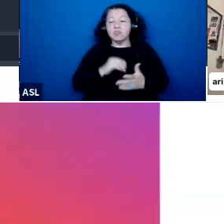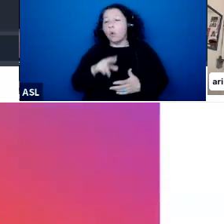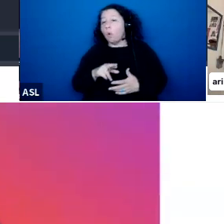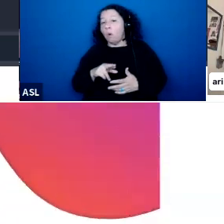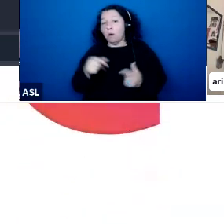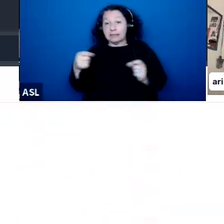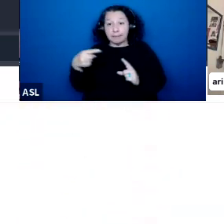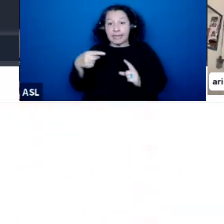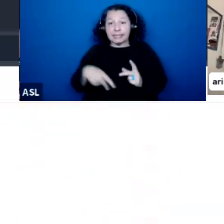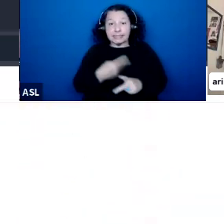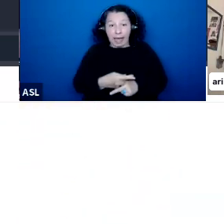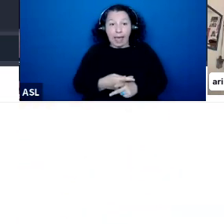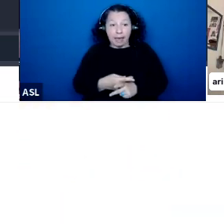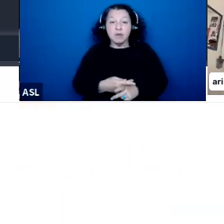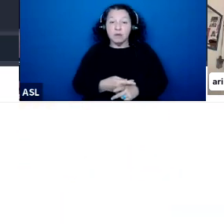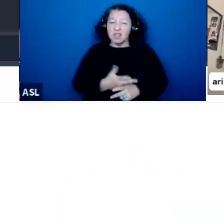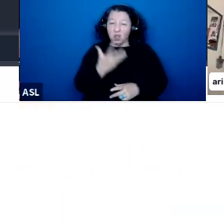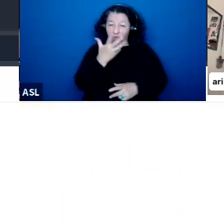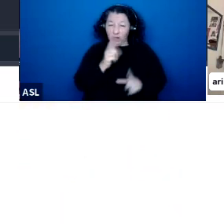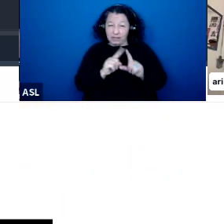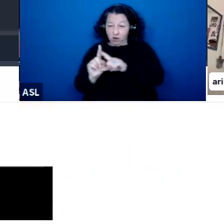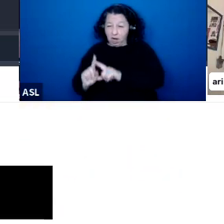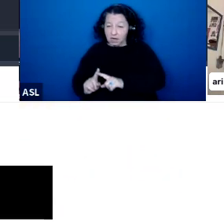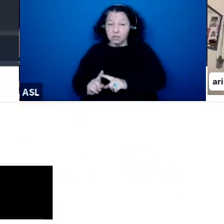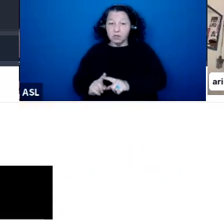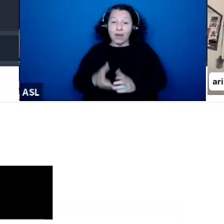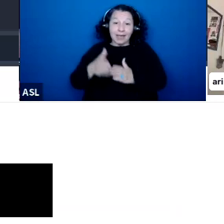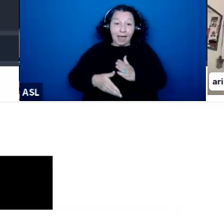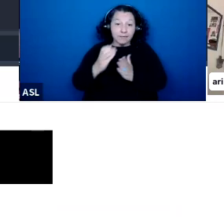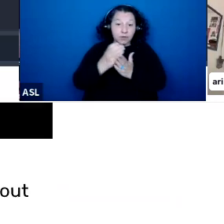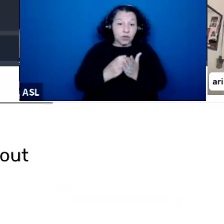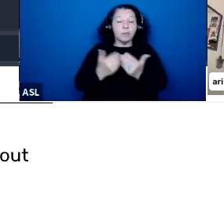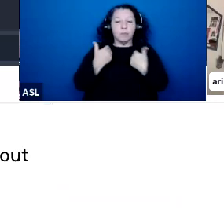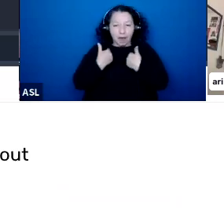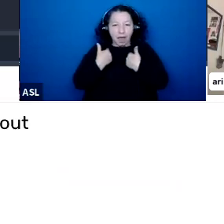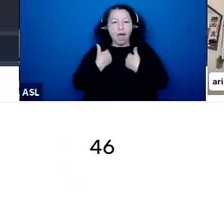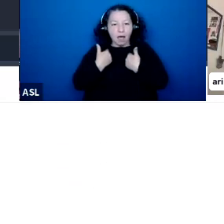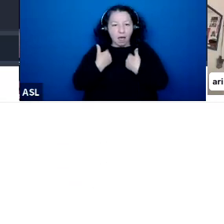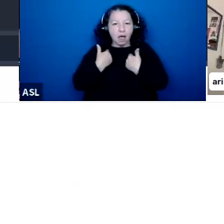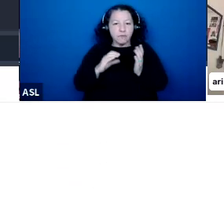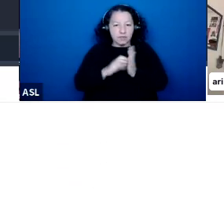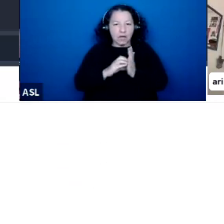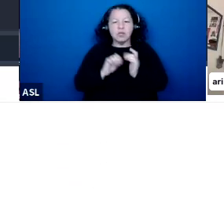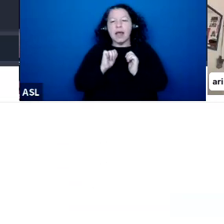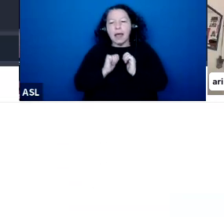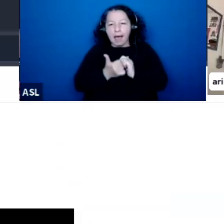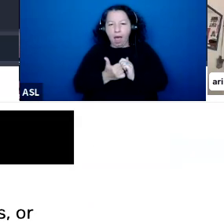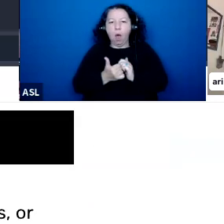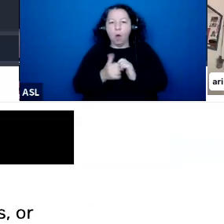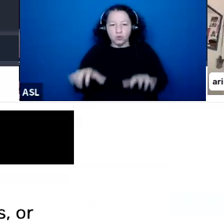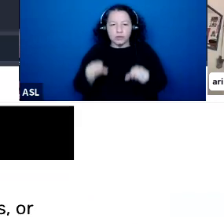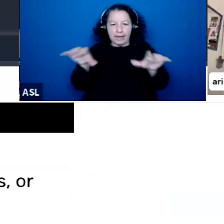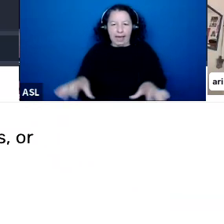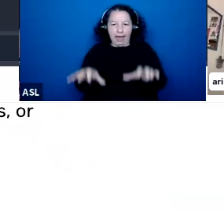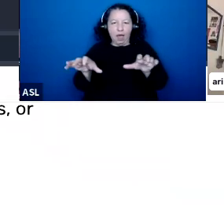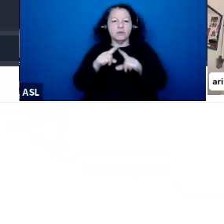or stimulants is going to look very different. So, at the end of this chapter, we also have a section on how to take action